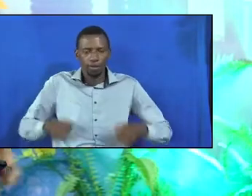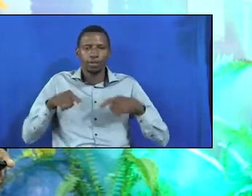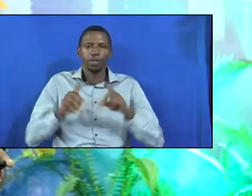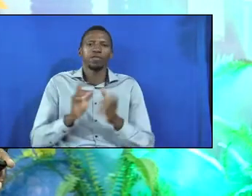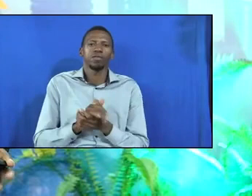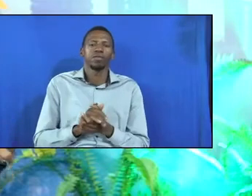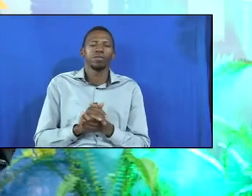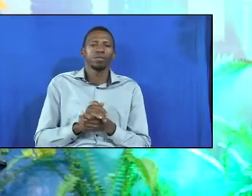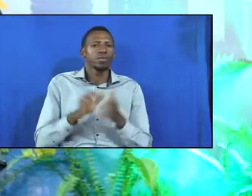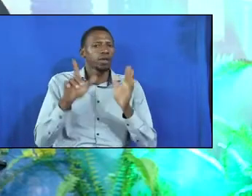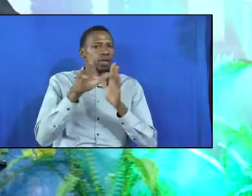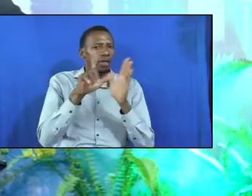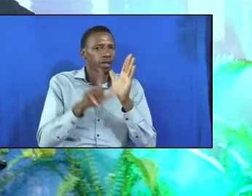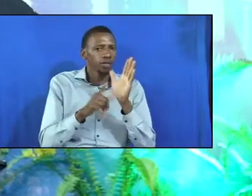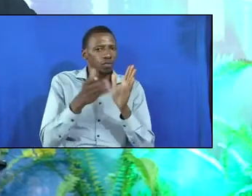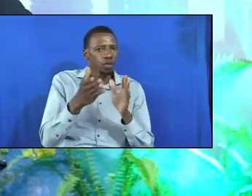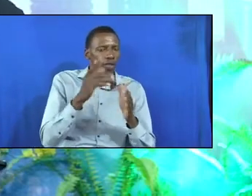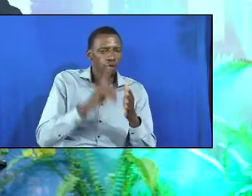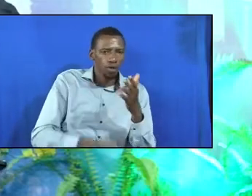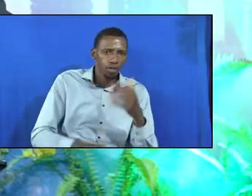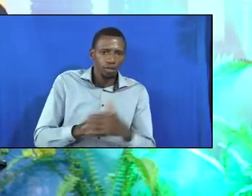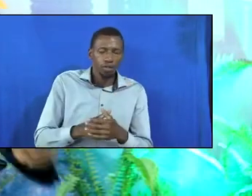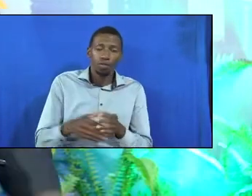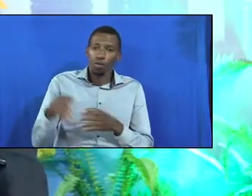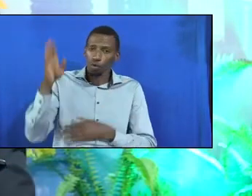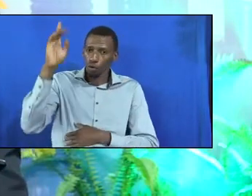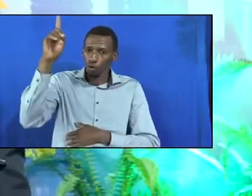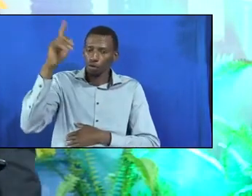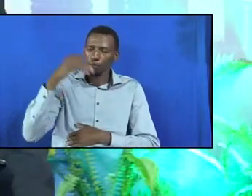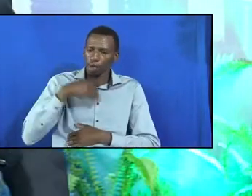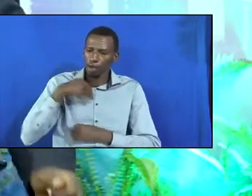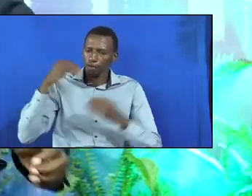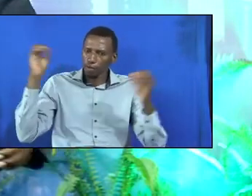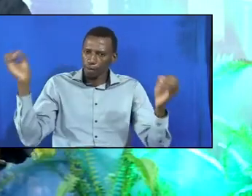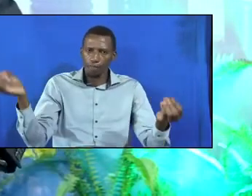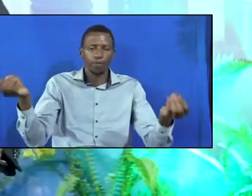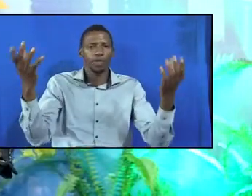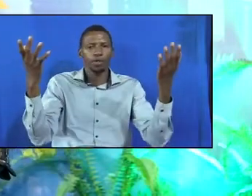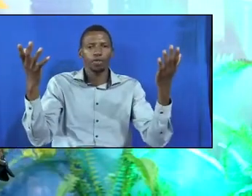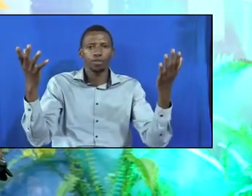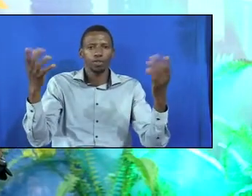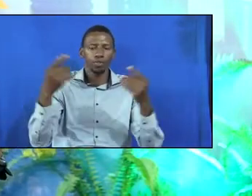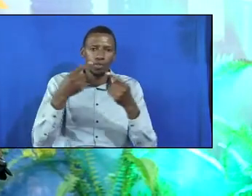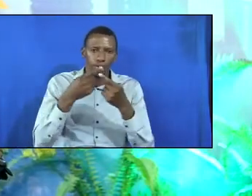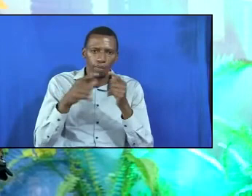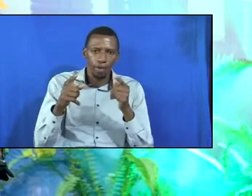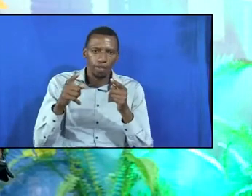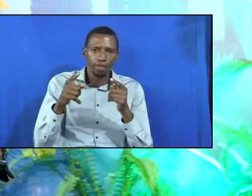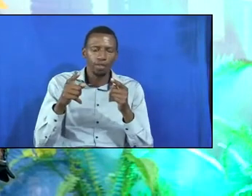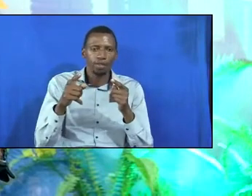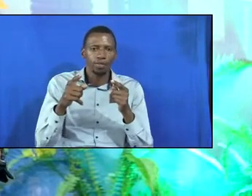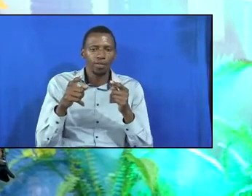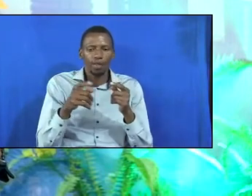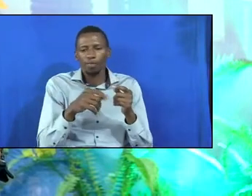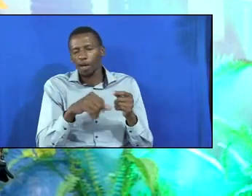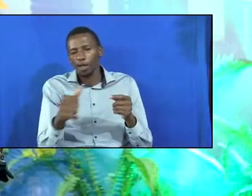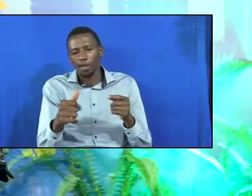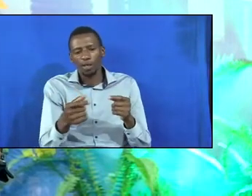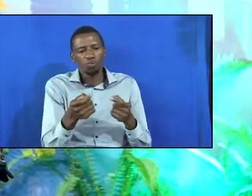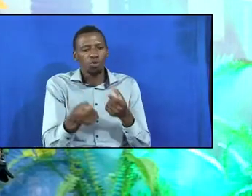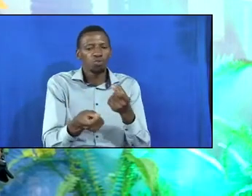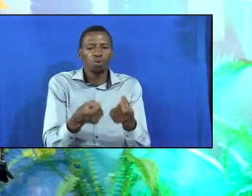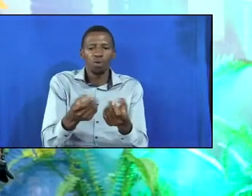there for us is that God does miracles, but God does not do unnecessary miracles.